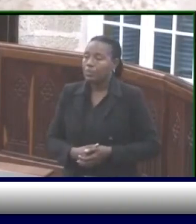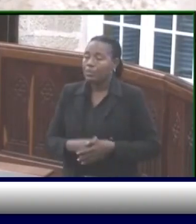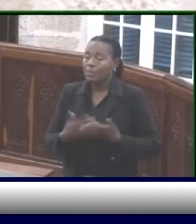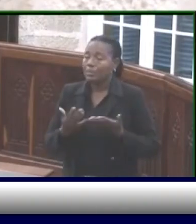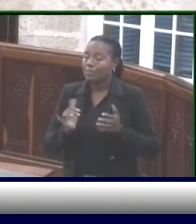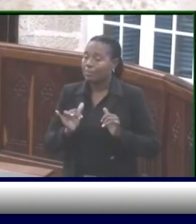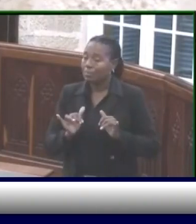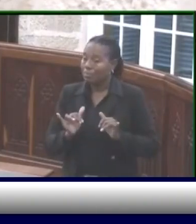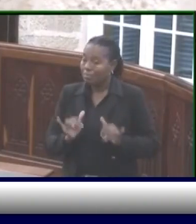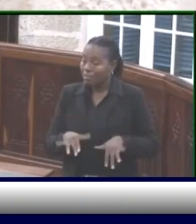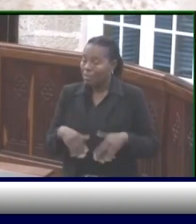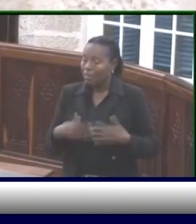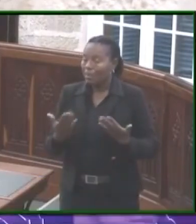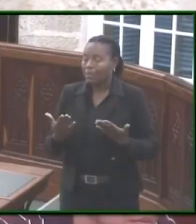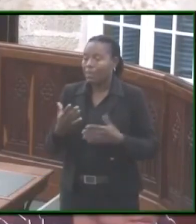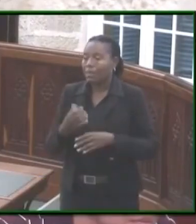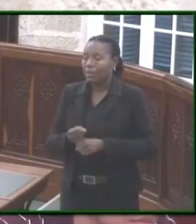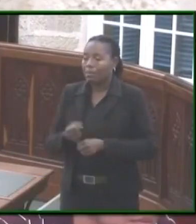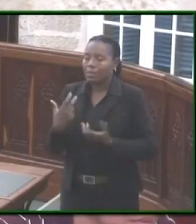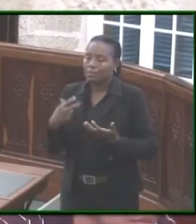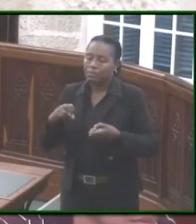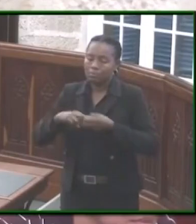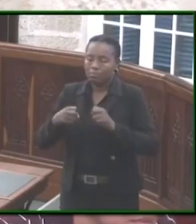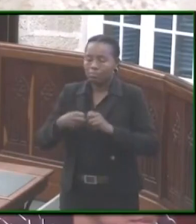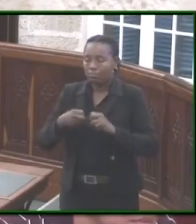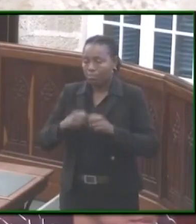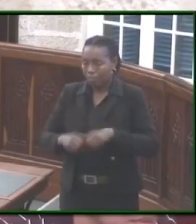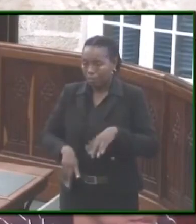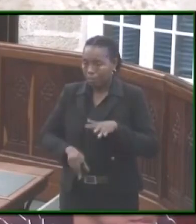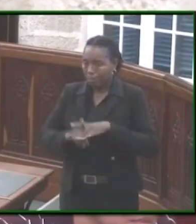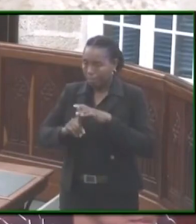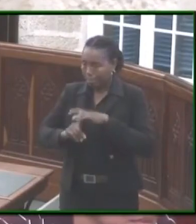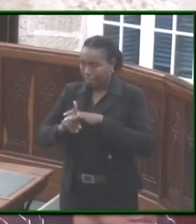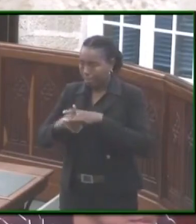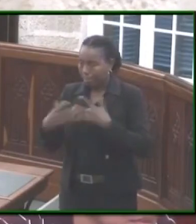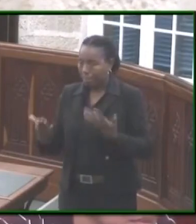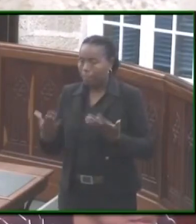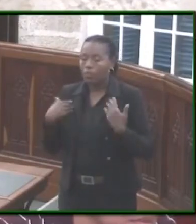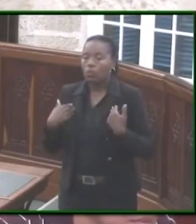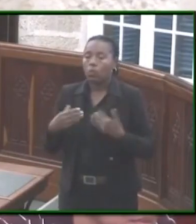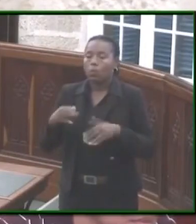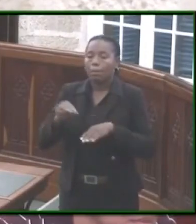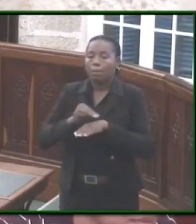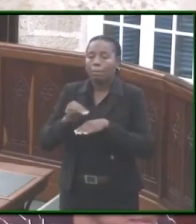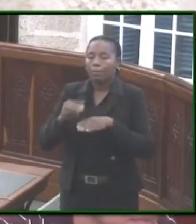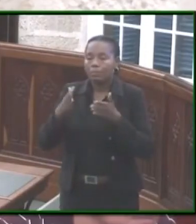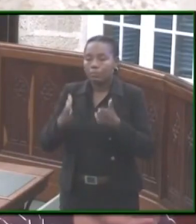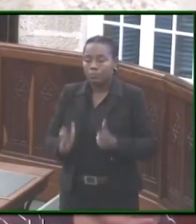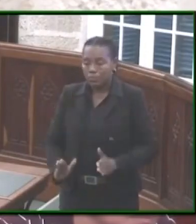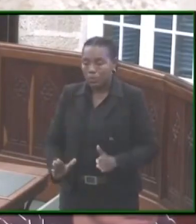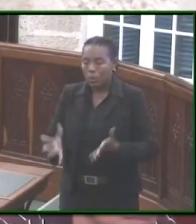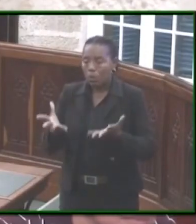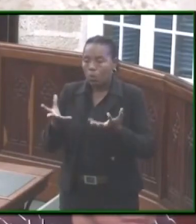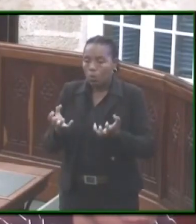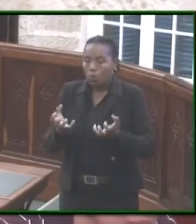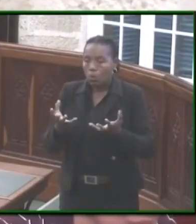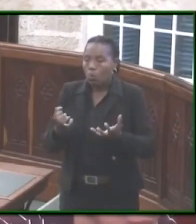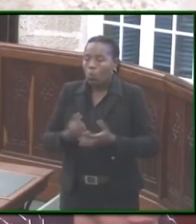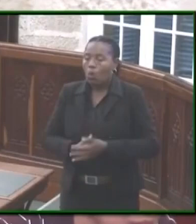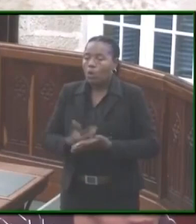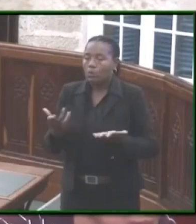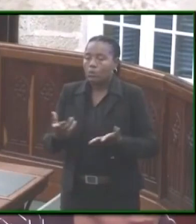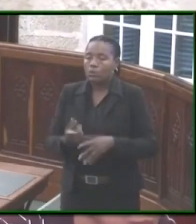that, of course, comes with its own challenges. And therefore, the minister wants to be able to